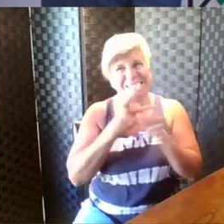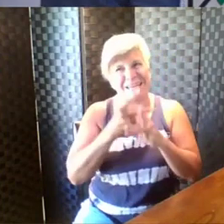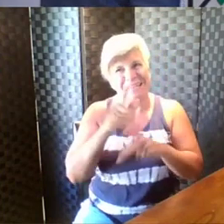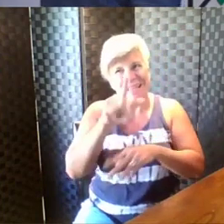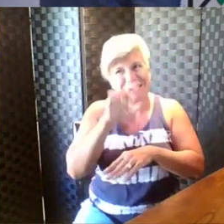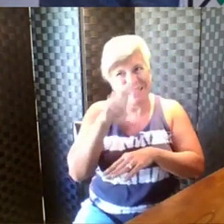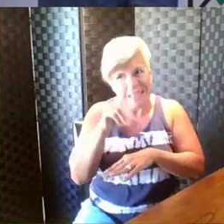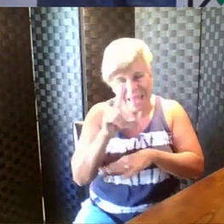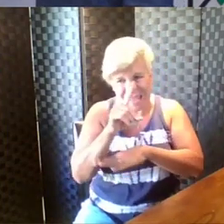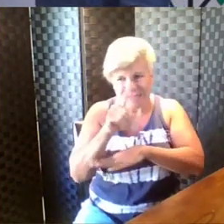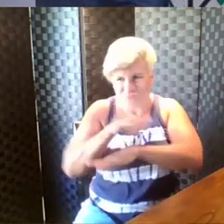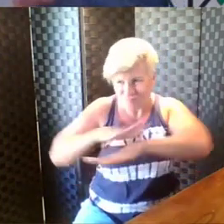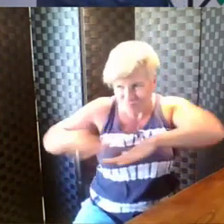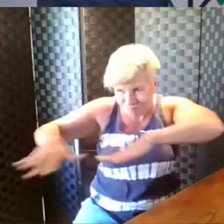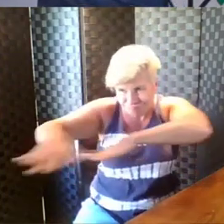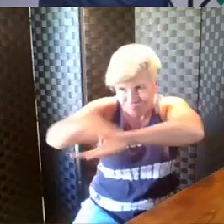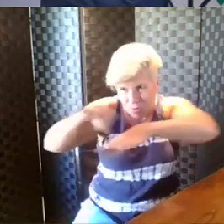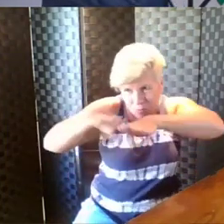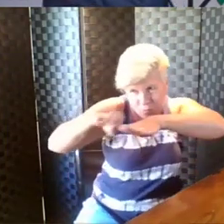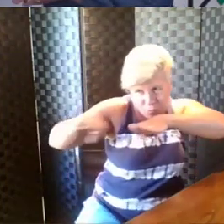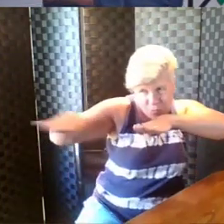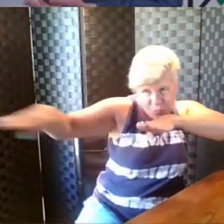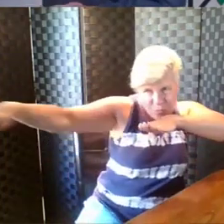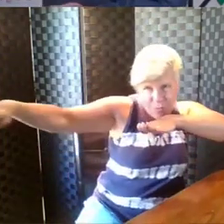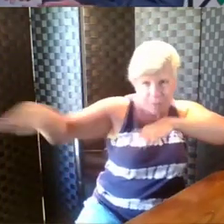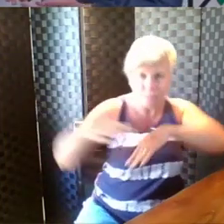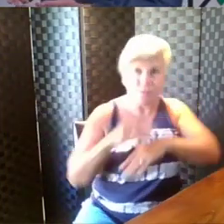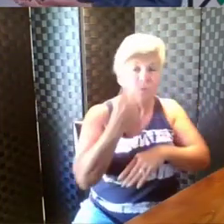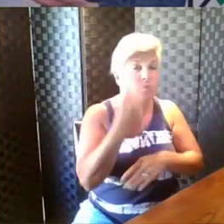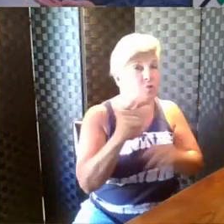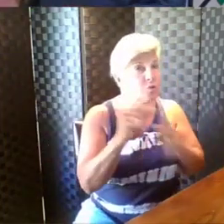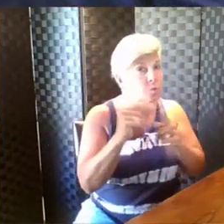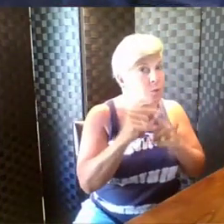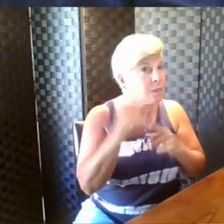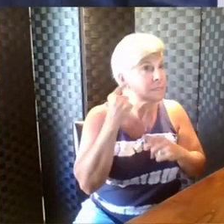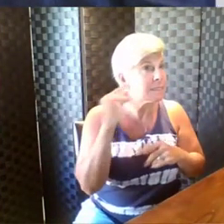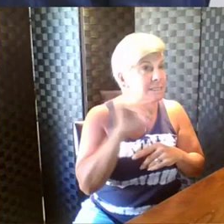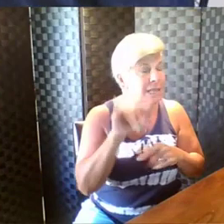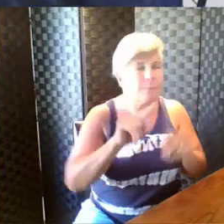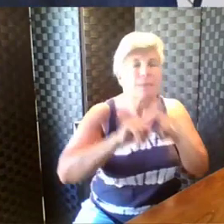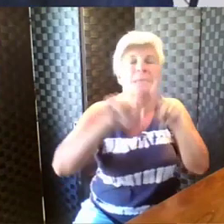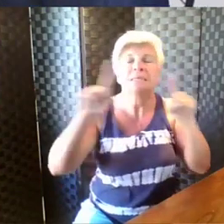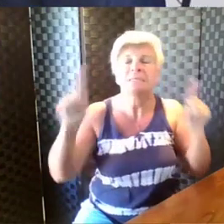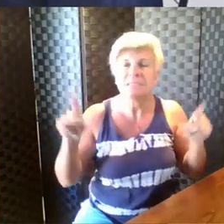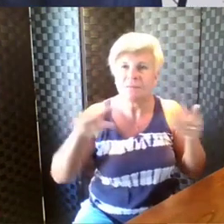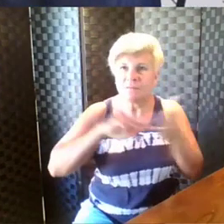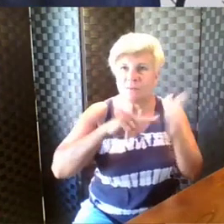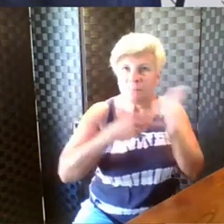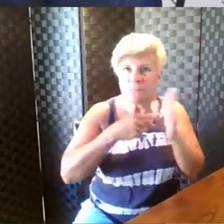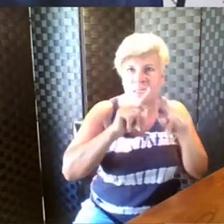landform. So again, we have two words that sound the same, but they have different meanings.